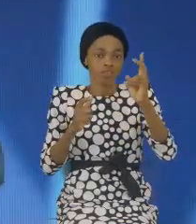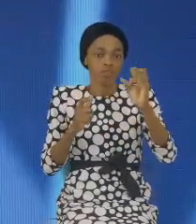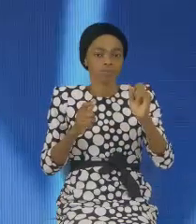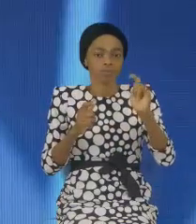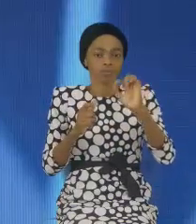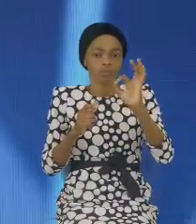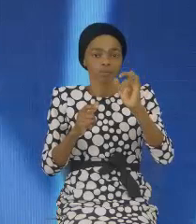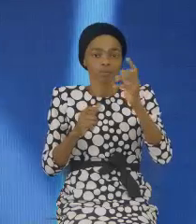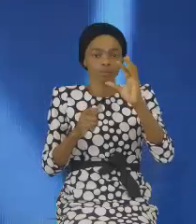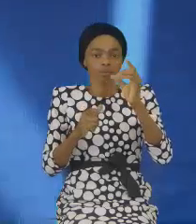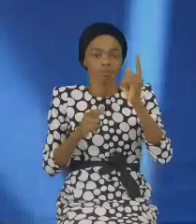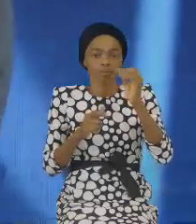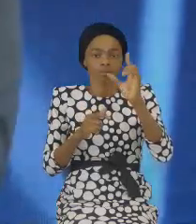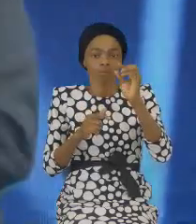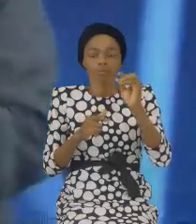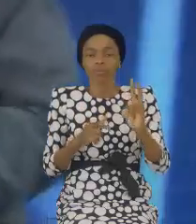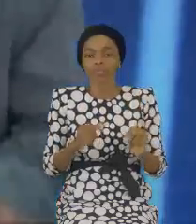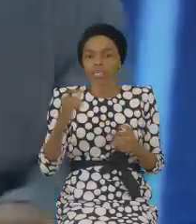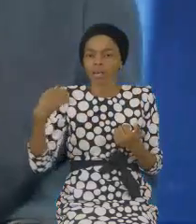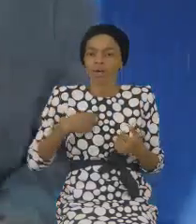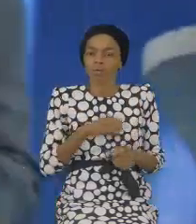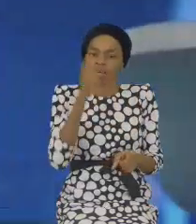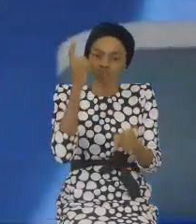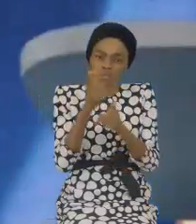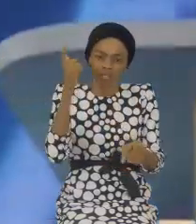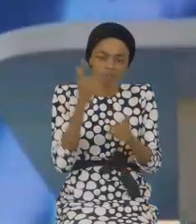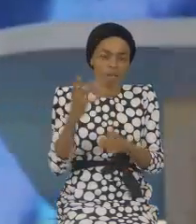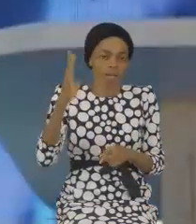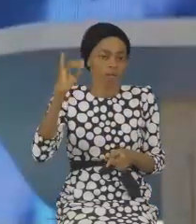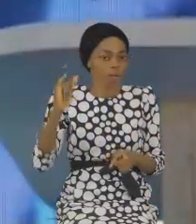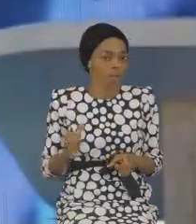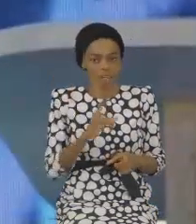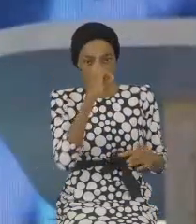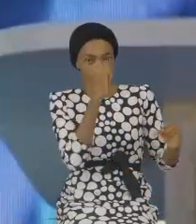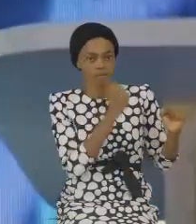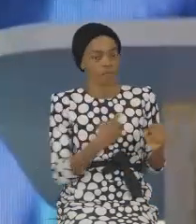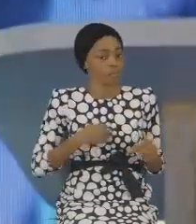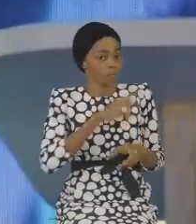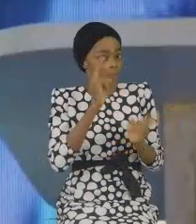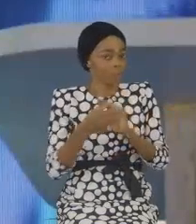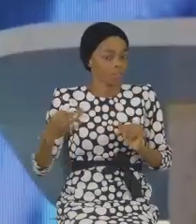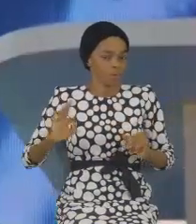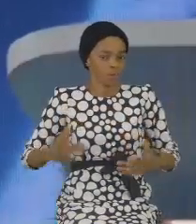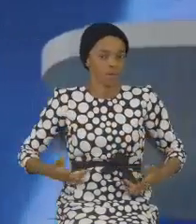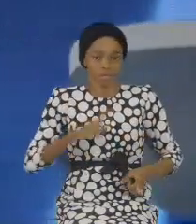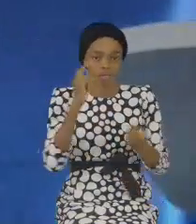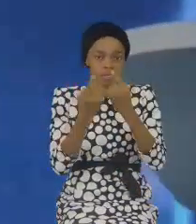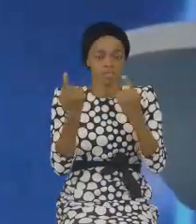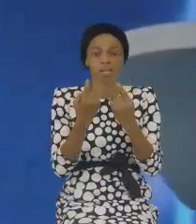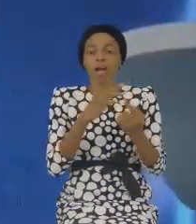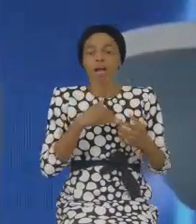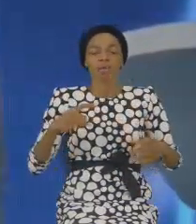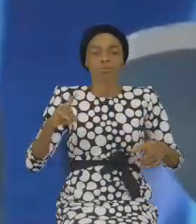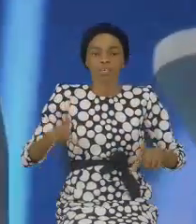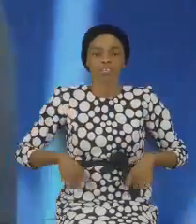by faith. And we repent of our sins. We believe in the Lord Jesus Christ. And we're saved. We're